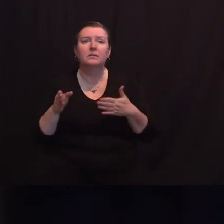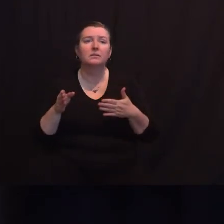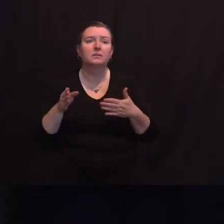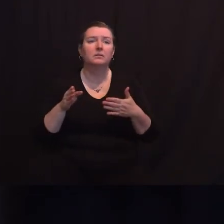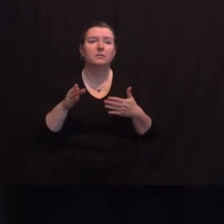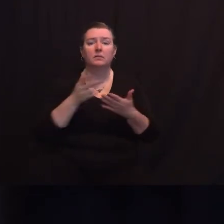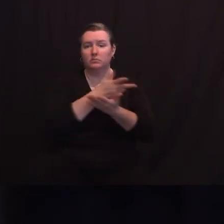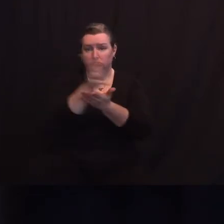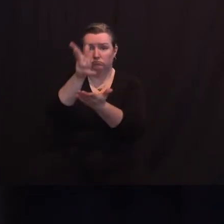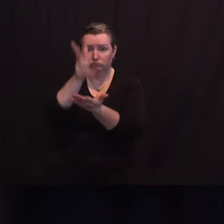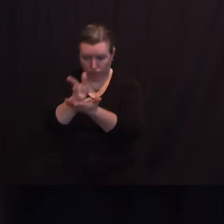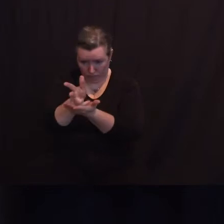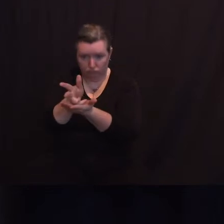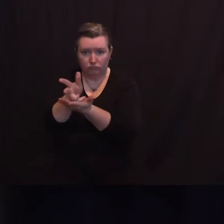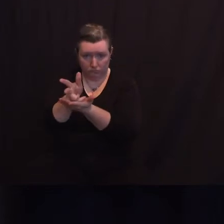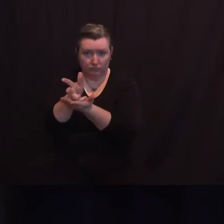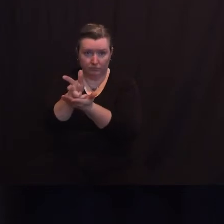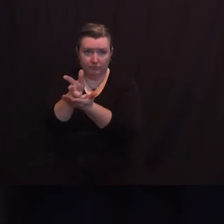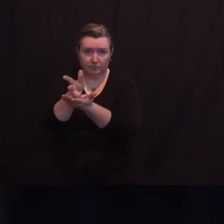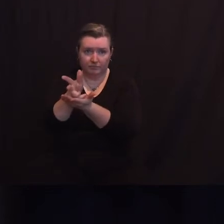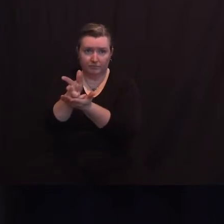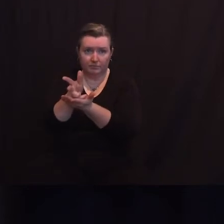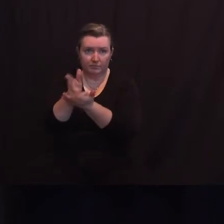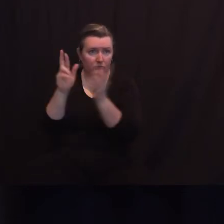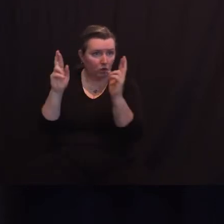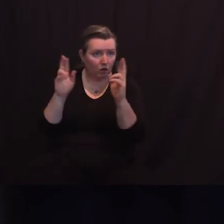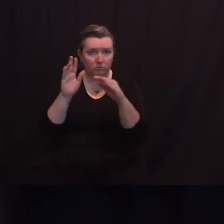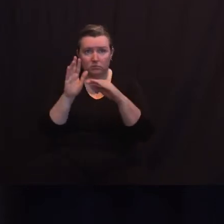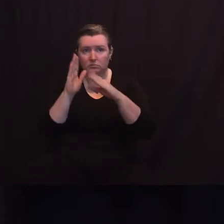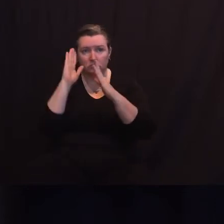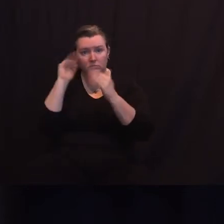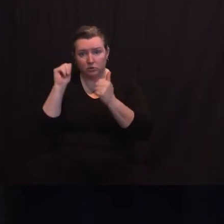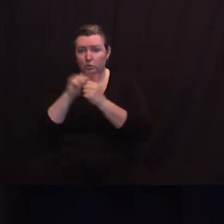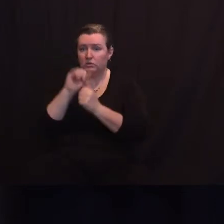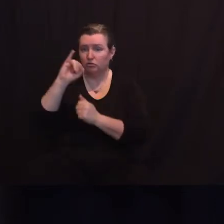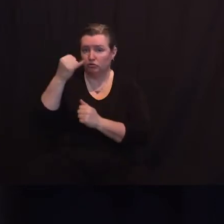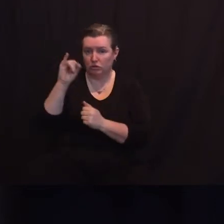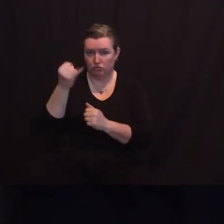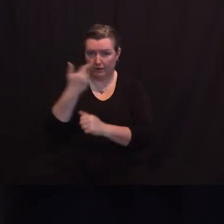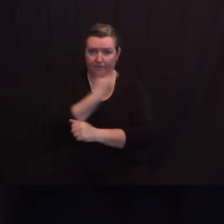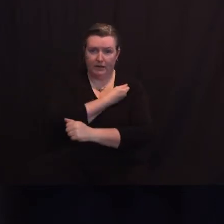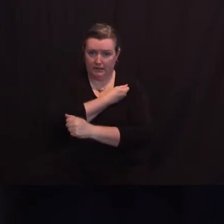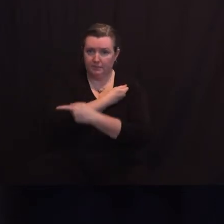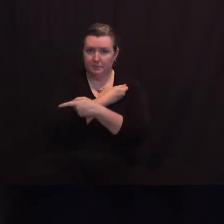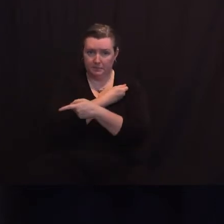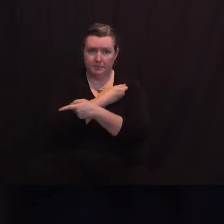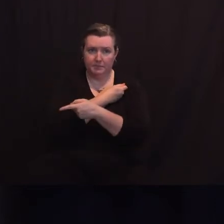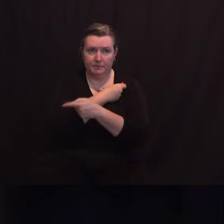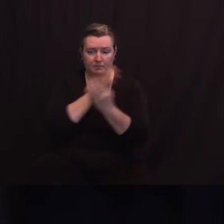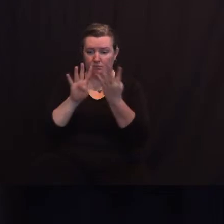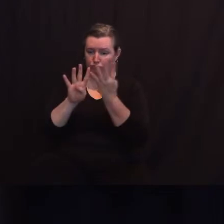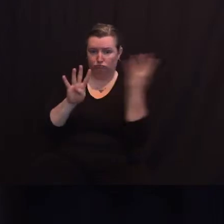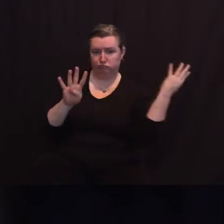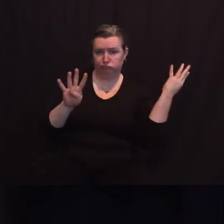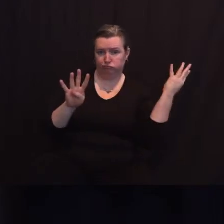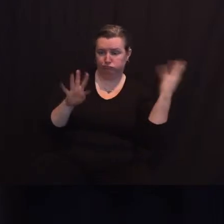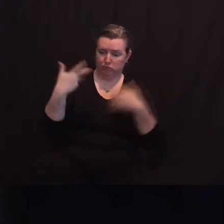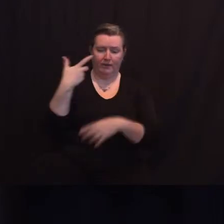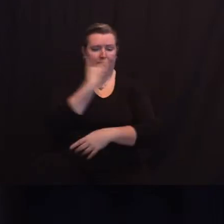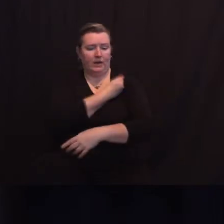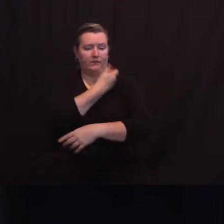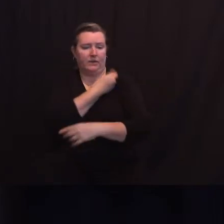J&J doses, be able to vaccinate individuals. Our goal overall in the state is that